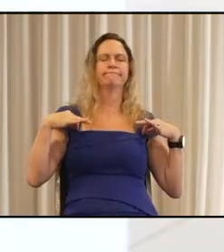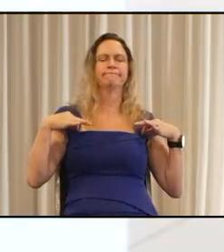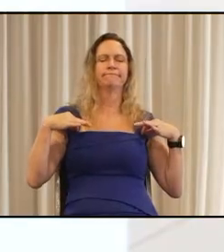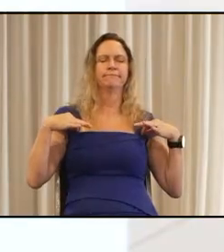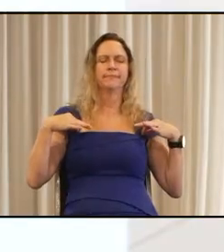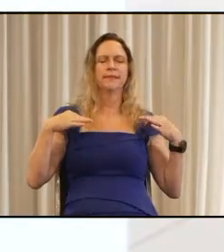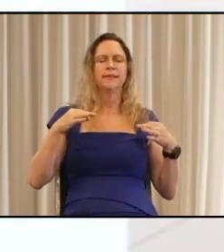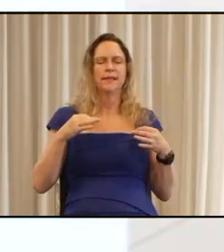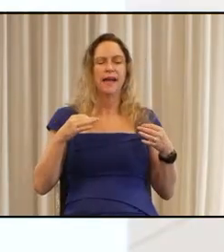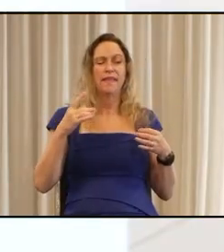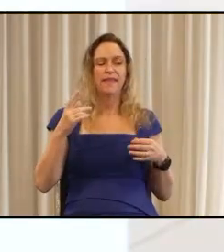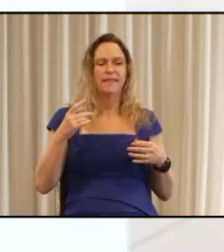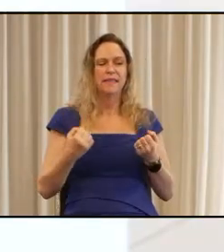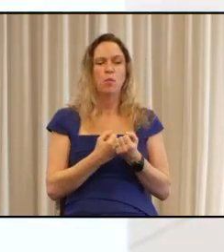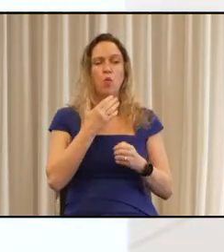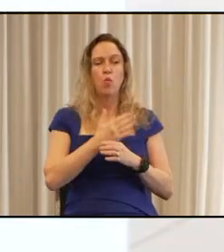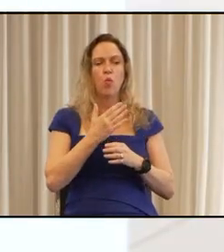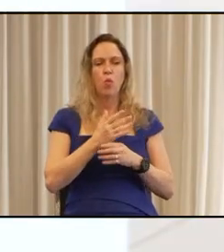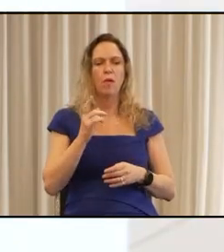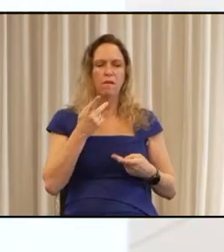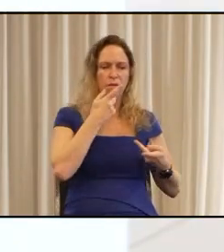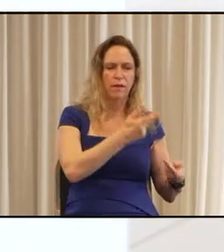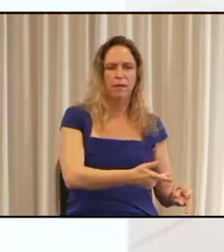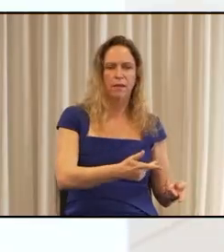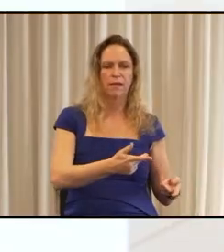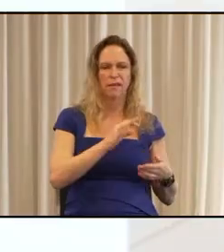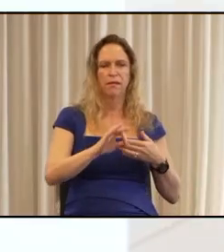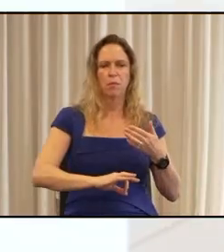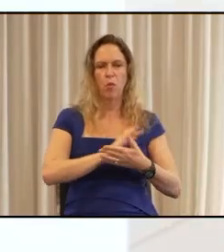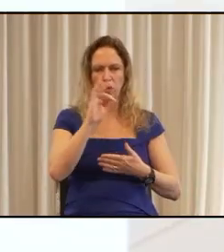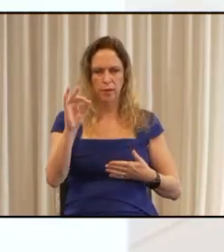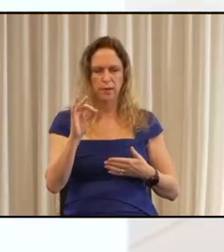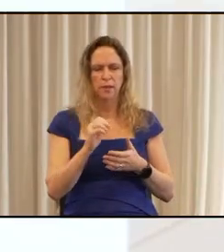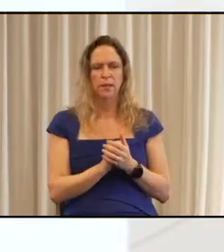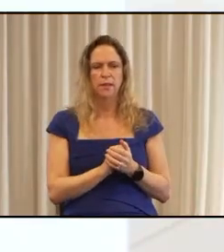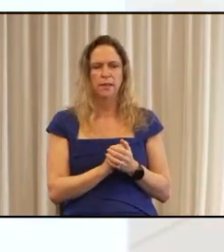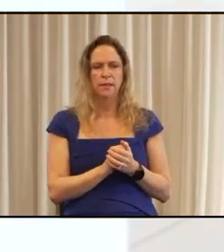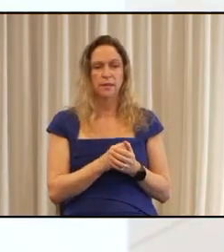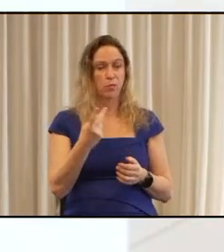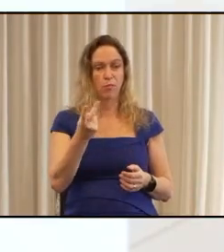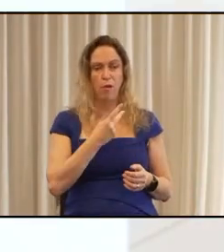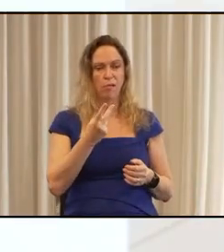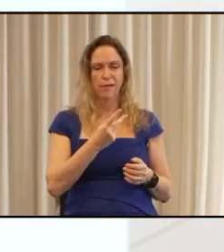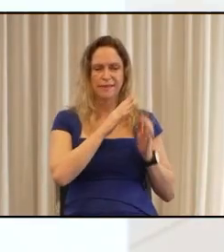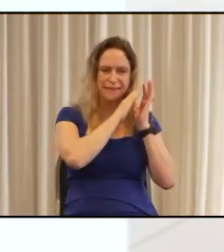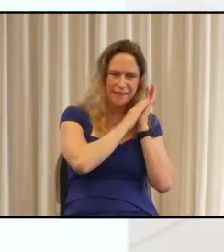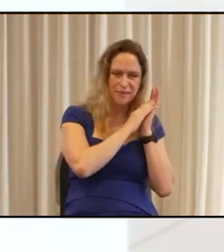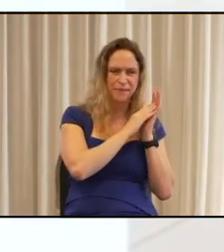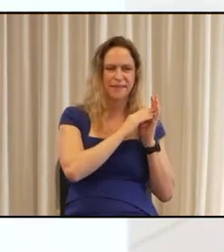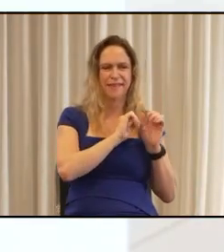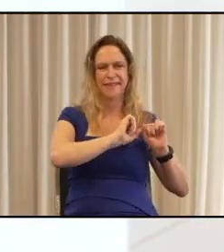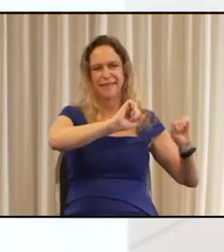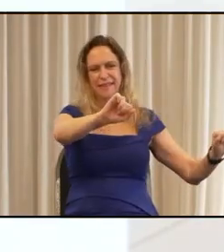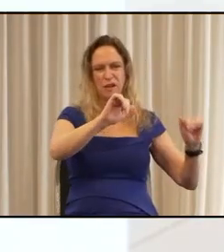until one of his support workers came in the morning. And so I did, and he did. And it's been that way ever